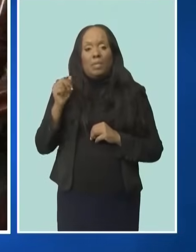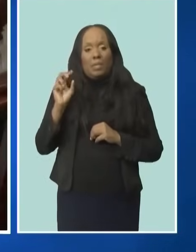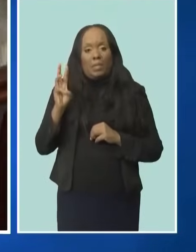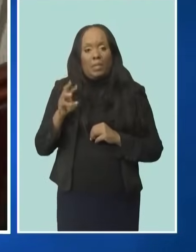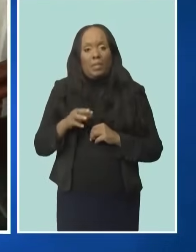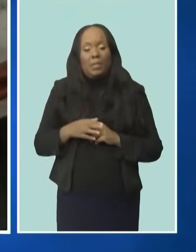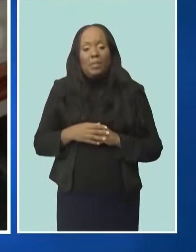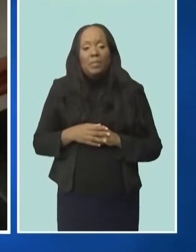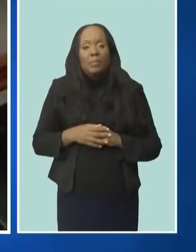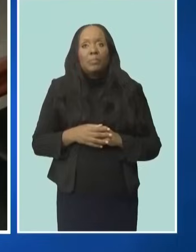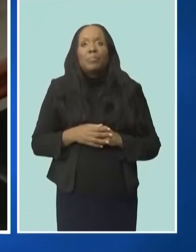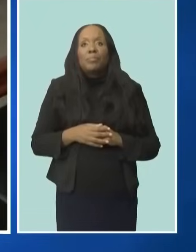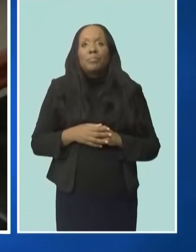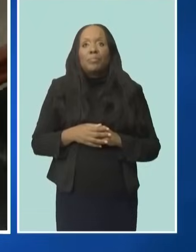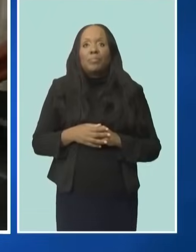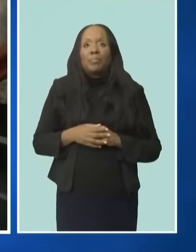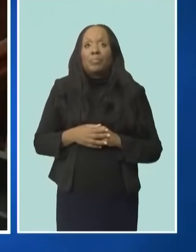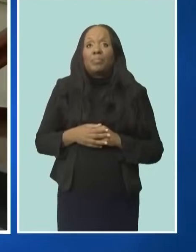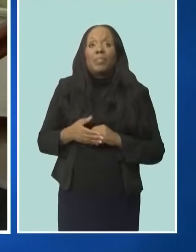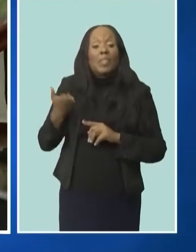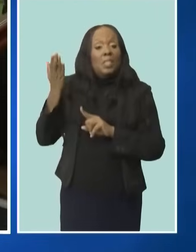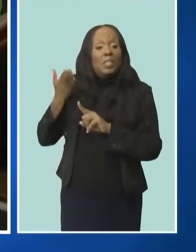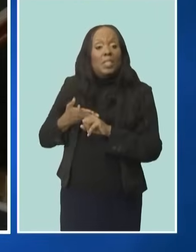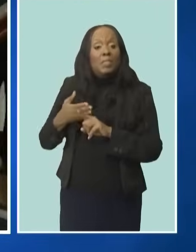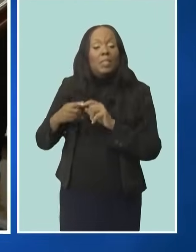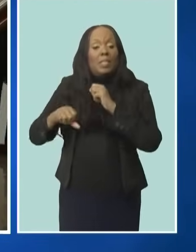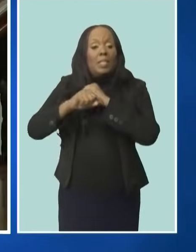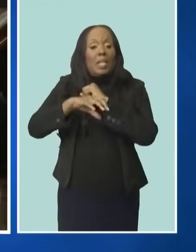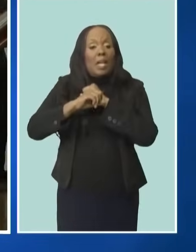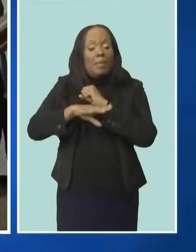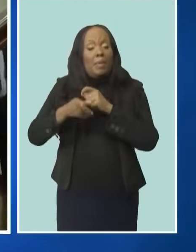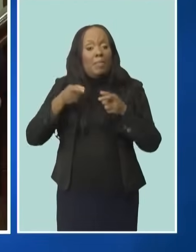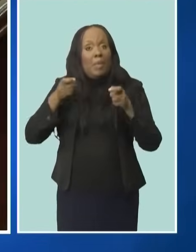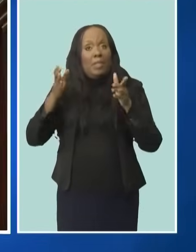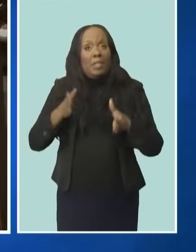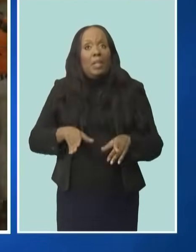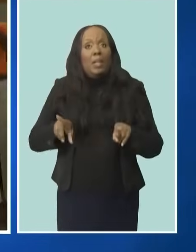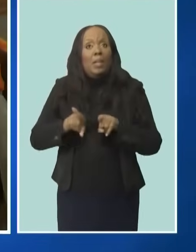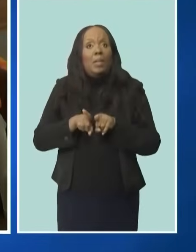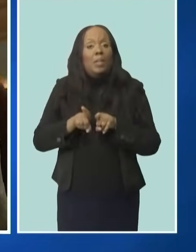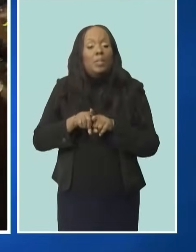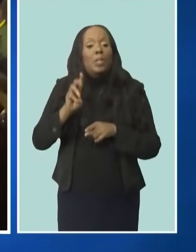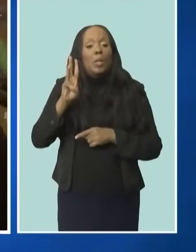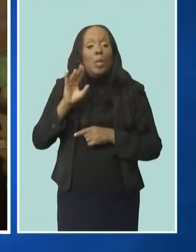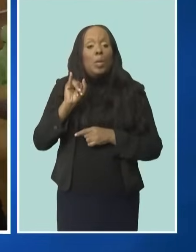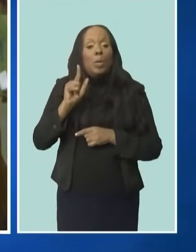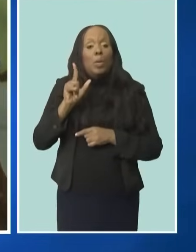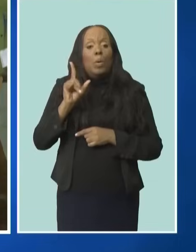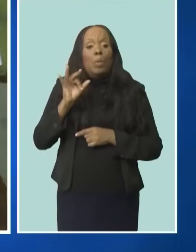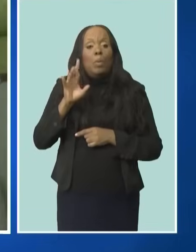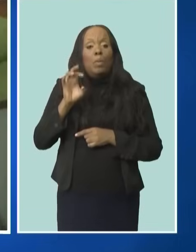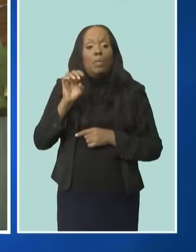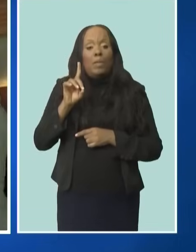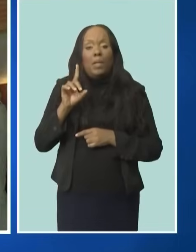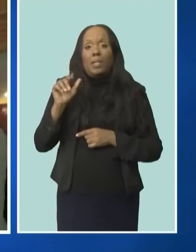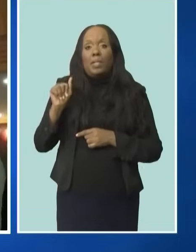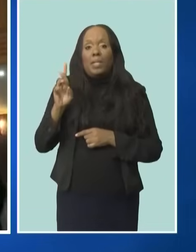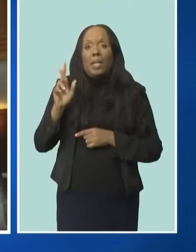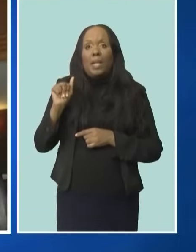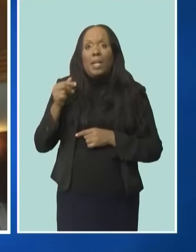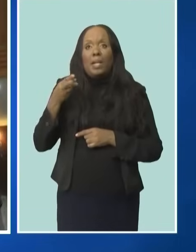Santia Bradshaw, who served as his campaign manager, and also Minister of Home Affairs and Information, Wilfred